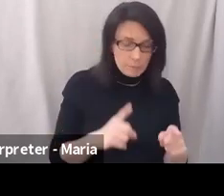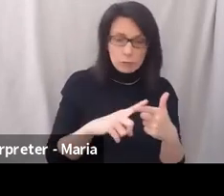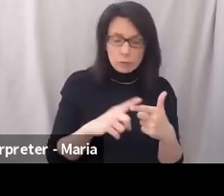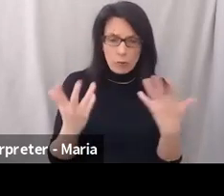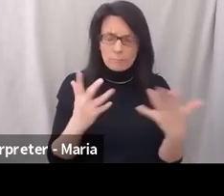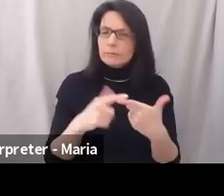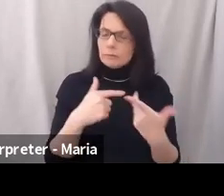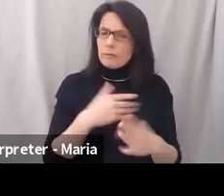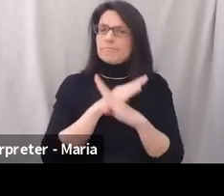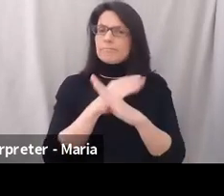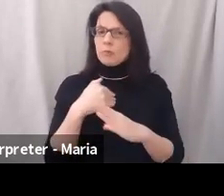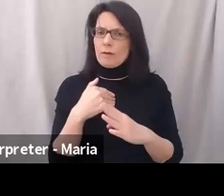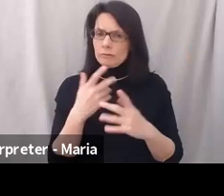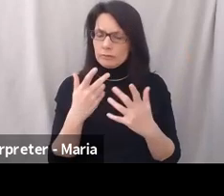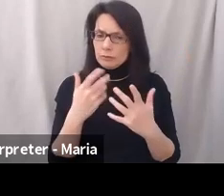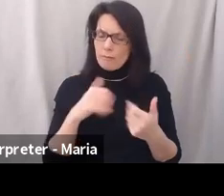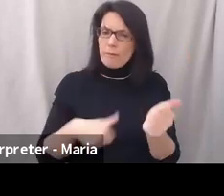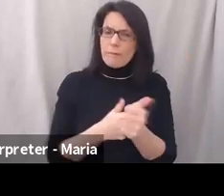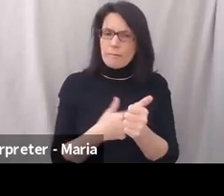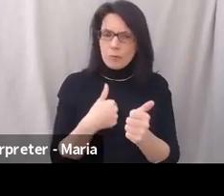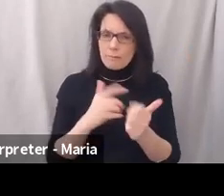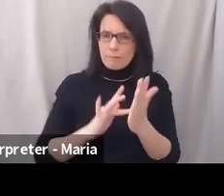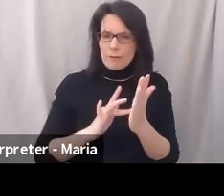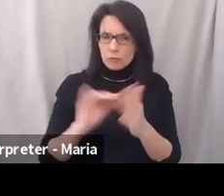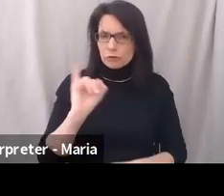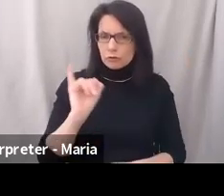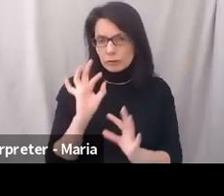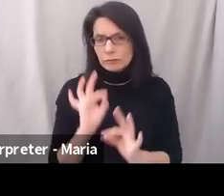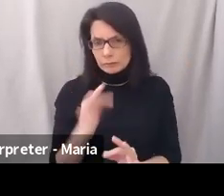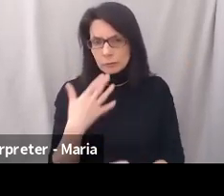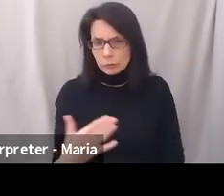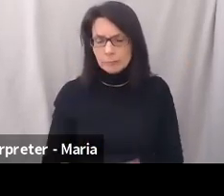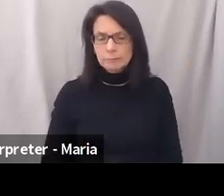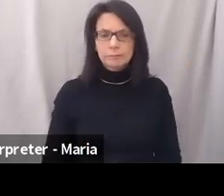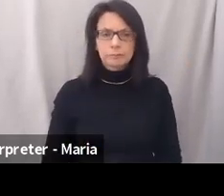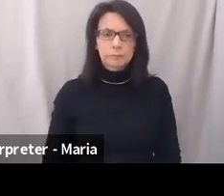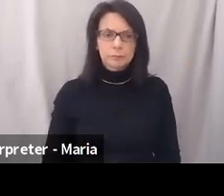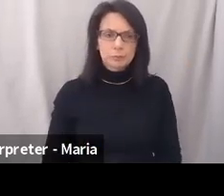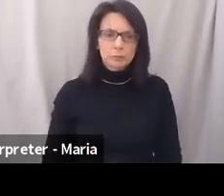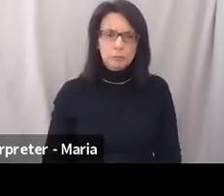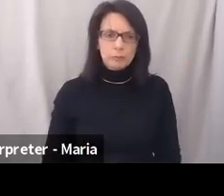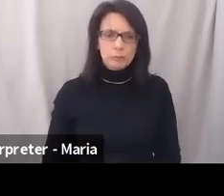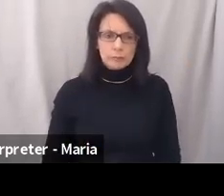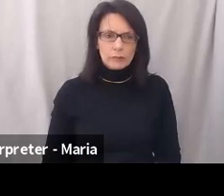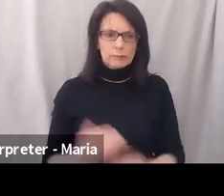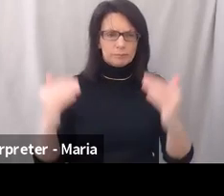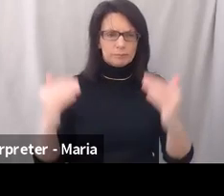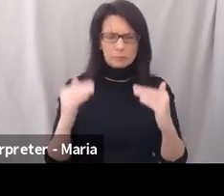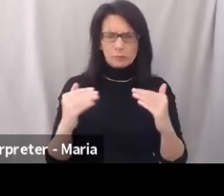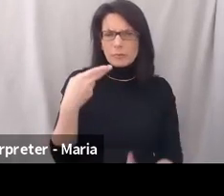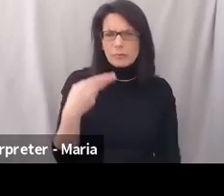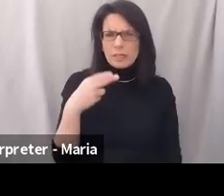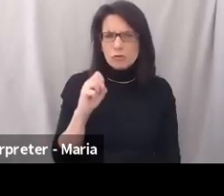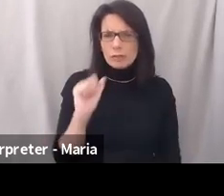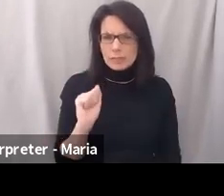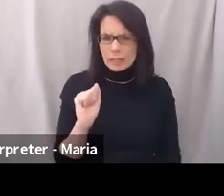definitely need a medical insurance. Um, you also can have health savings account. They're very